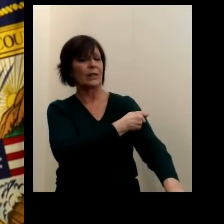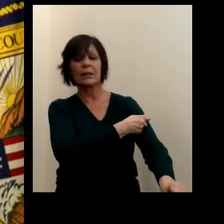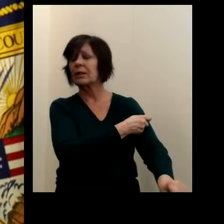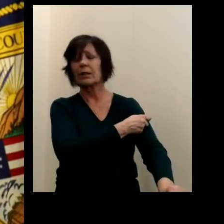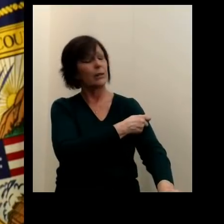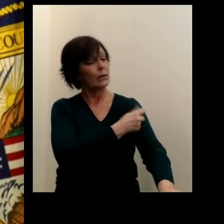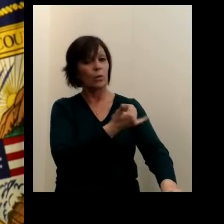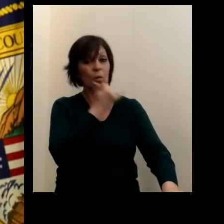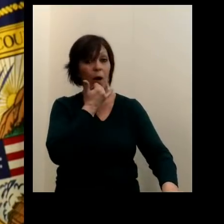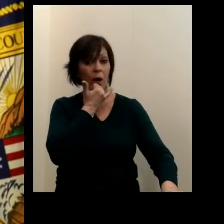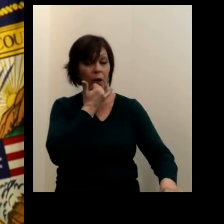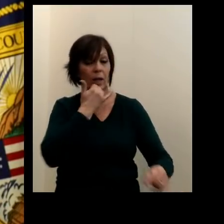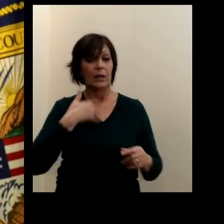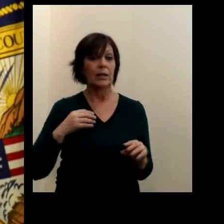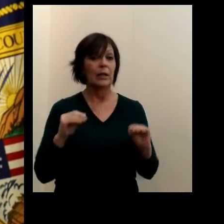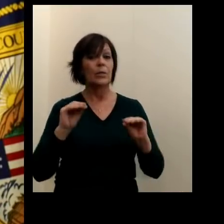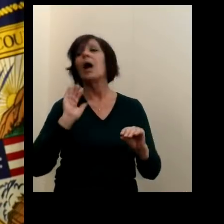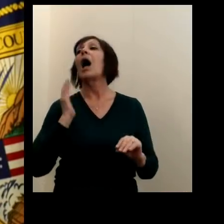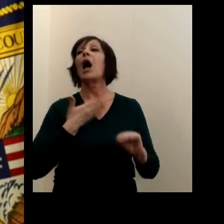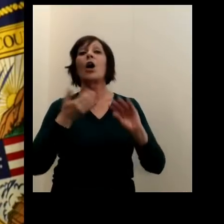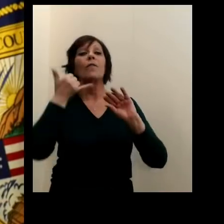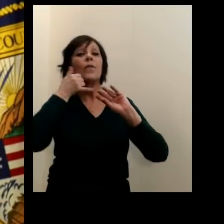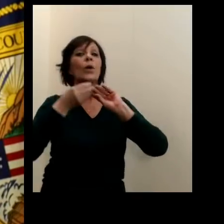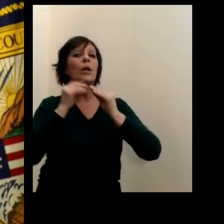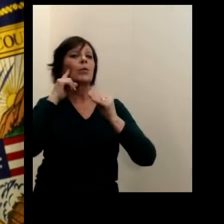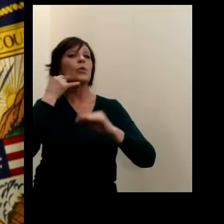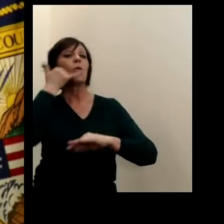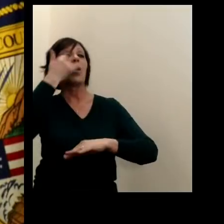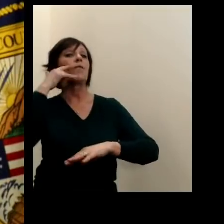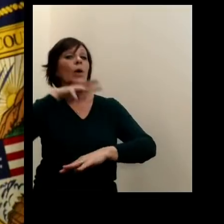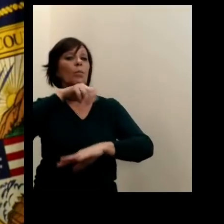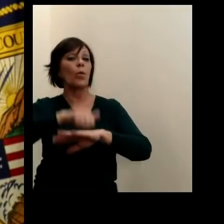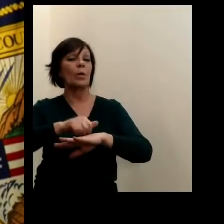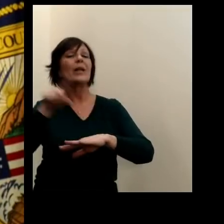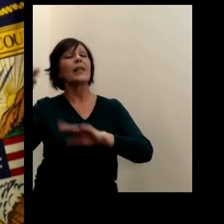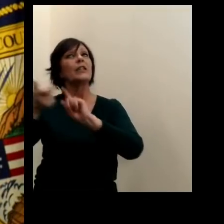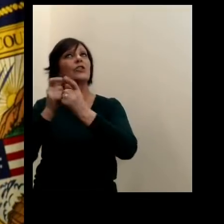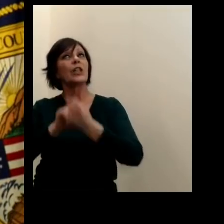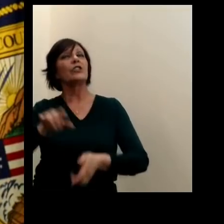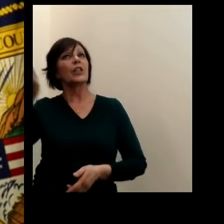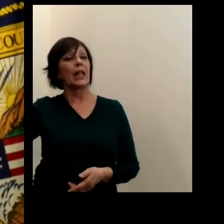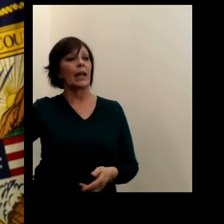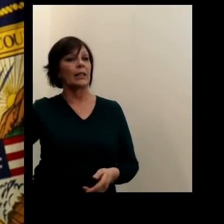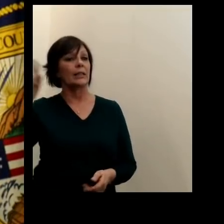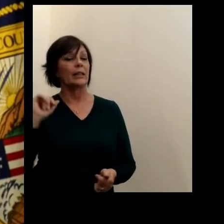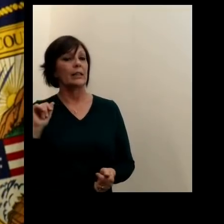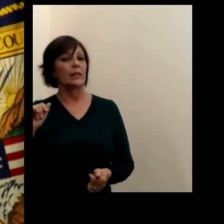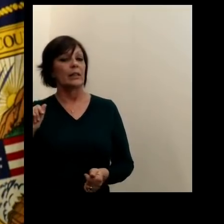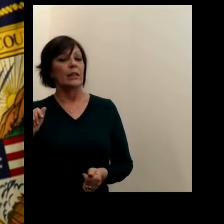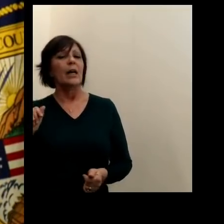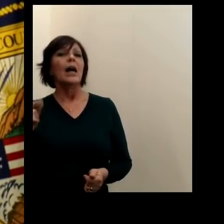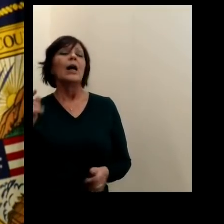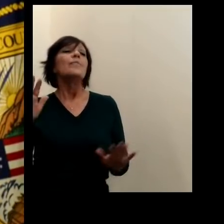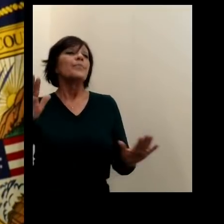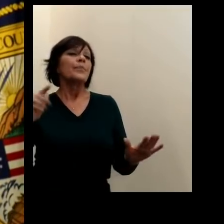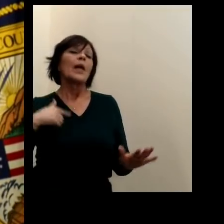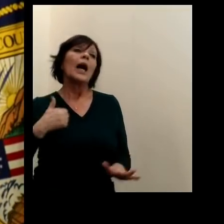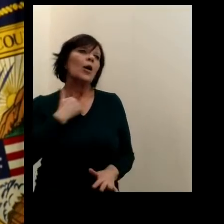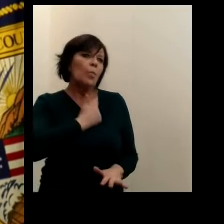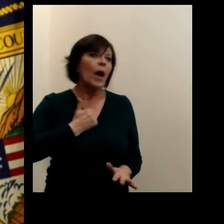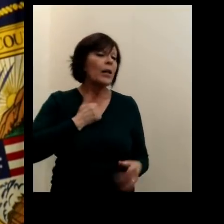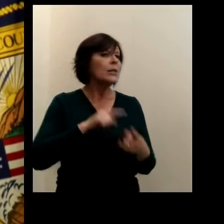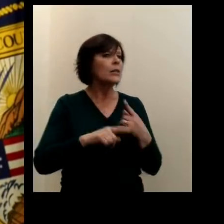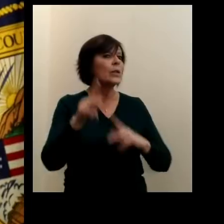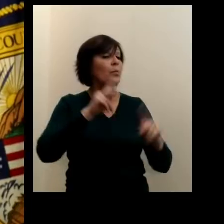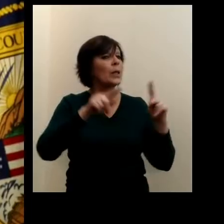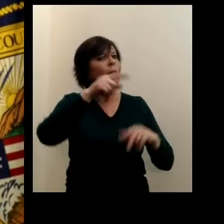down our general number as the number to call for an appointment. They did change that. I do apologize to the people